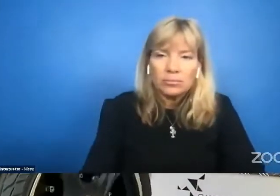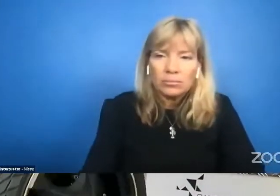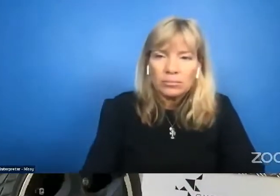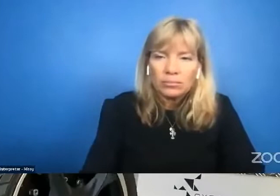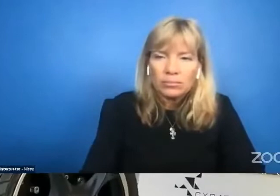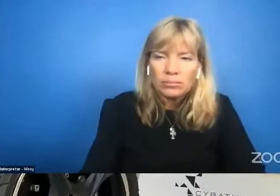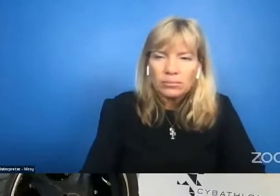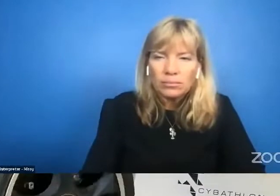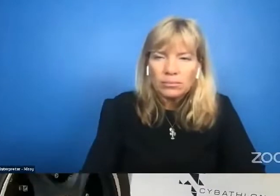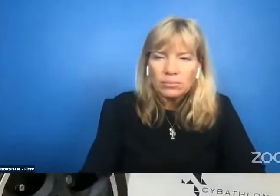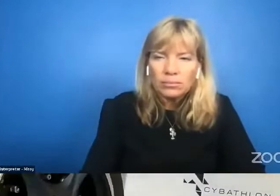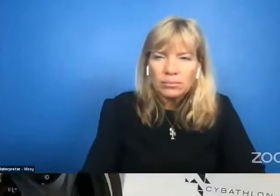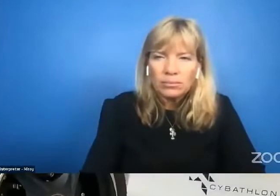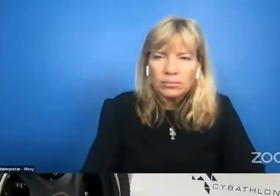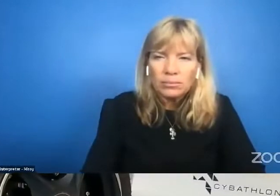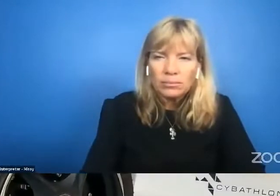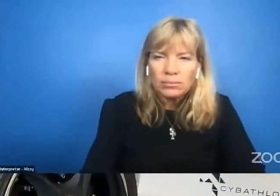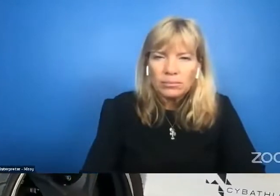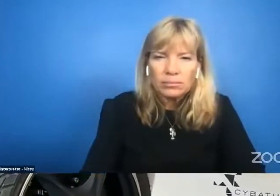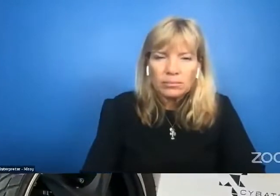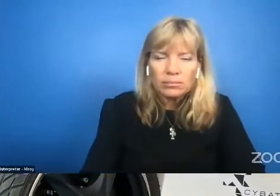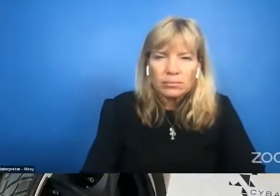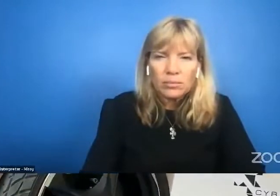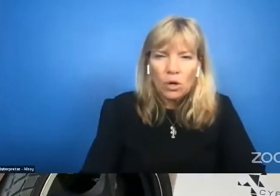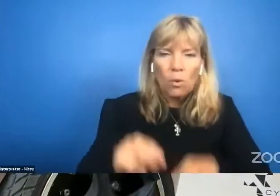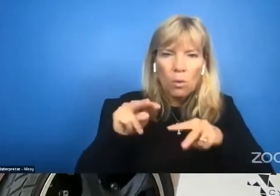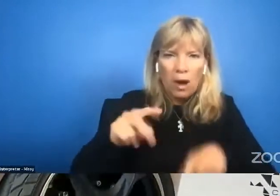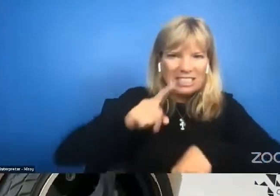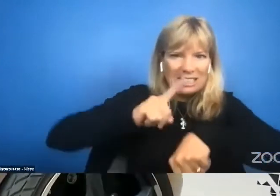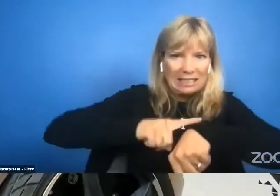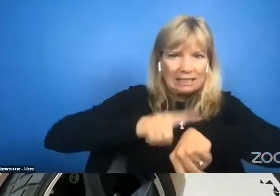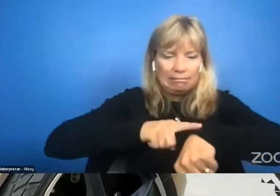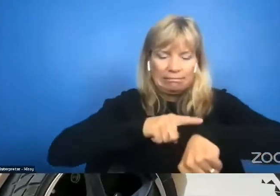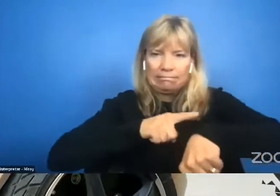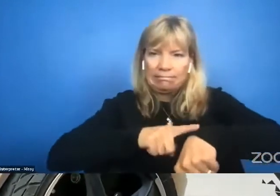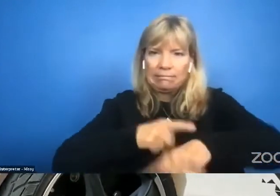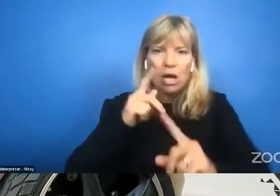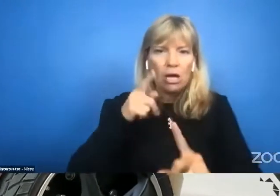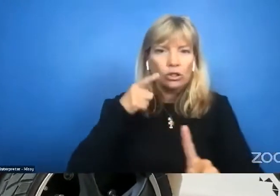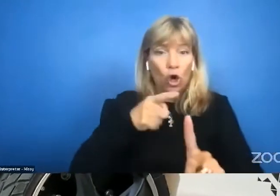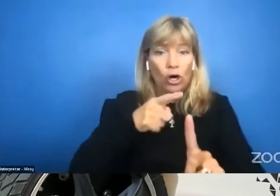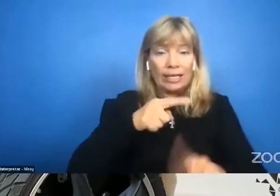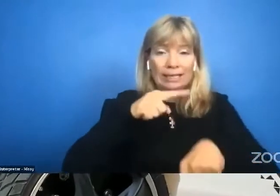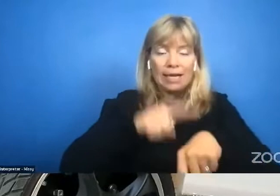We're watching the clock carefully. The target time is 2 minutes 37.